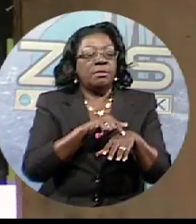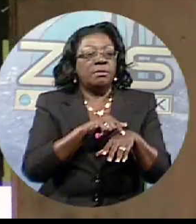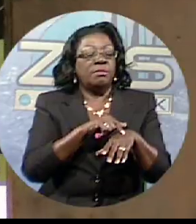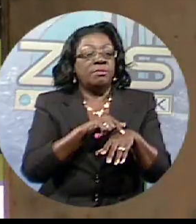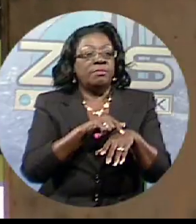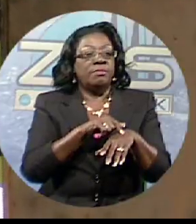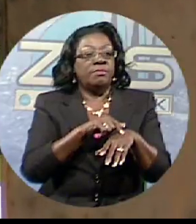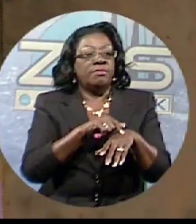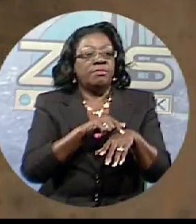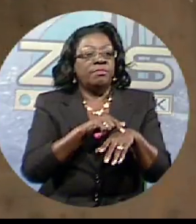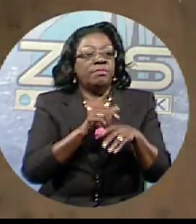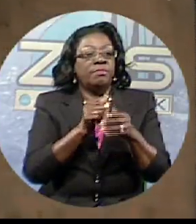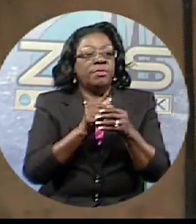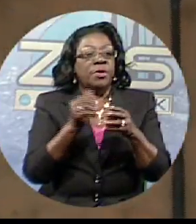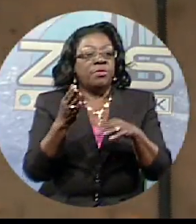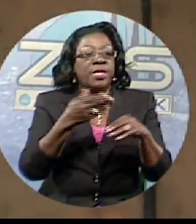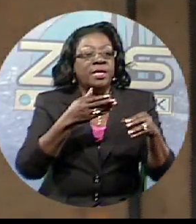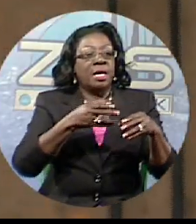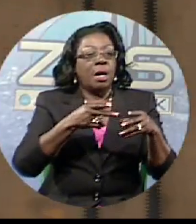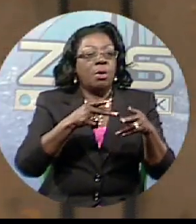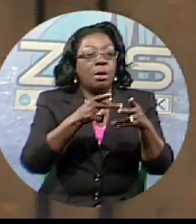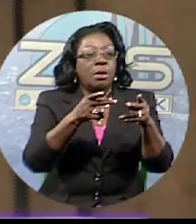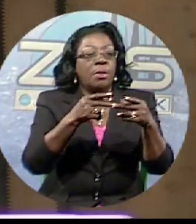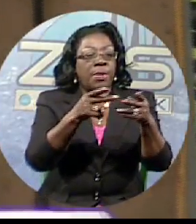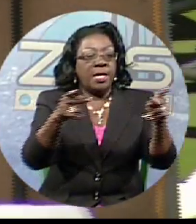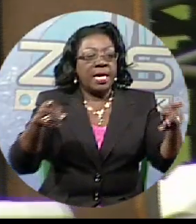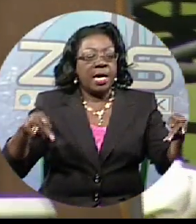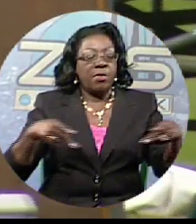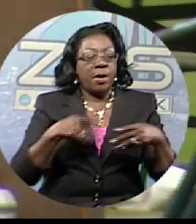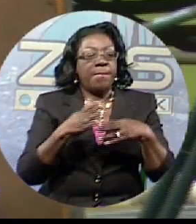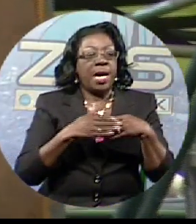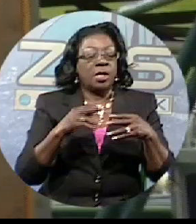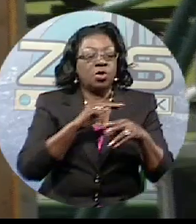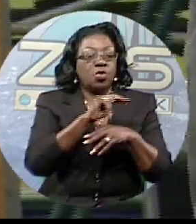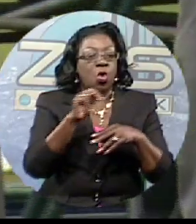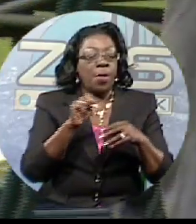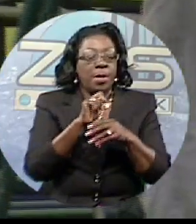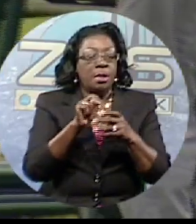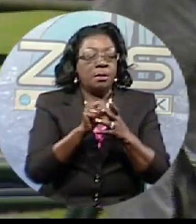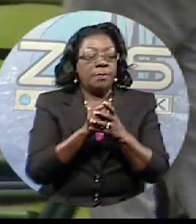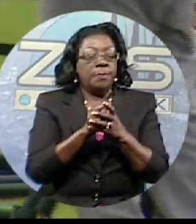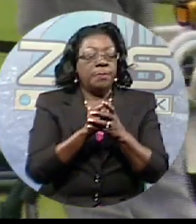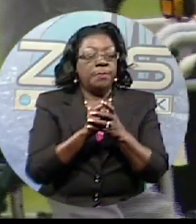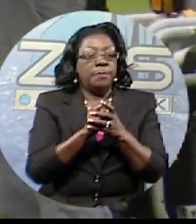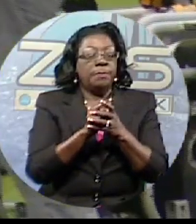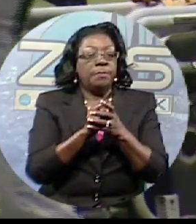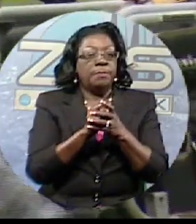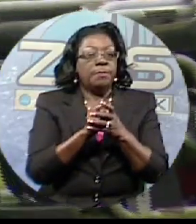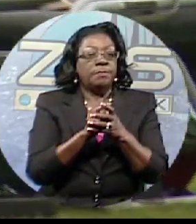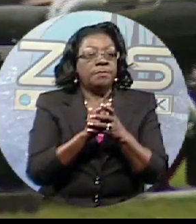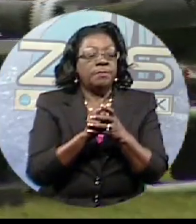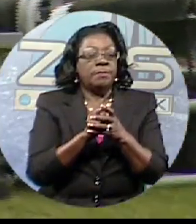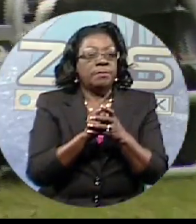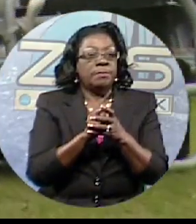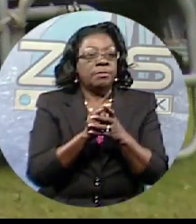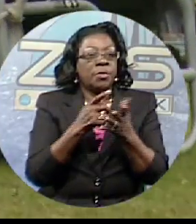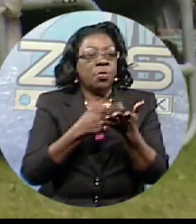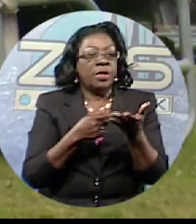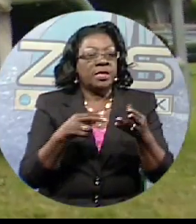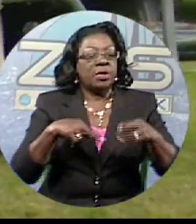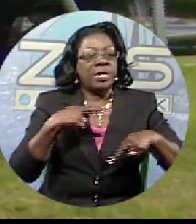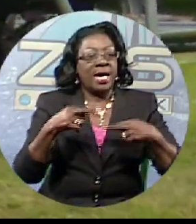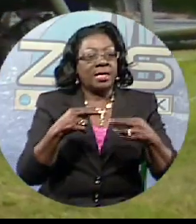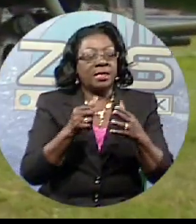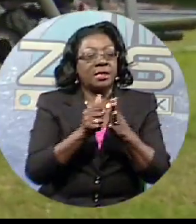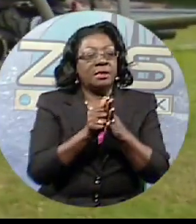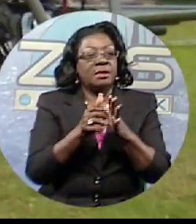to get our course back to normal, but obviously it was a great show for us and also the islands of the Bahamas. What is the reaction now from